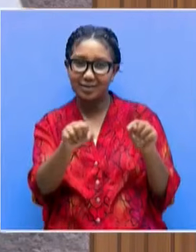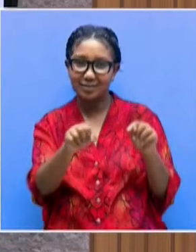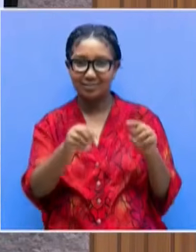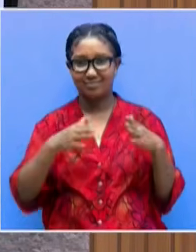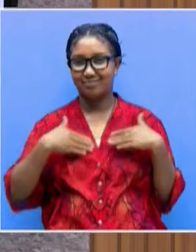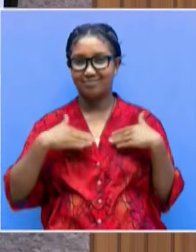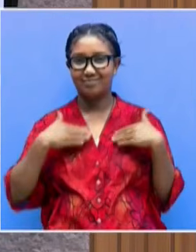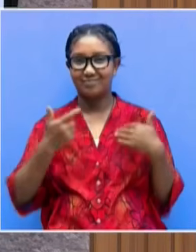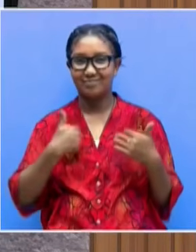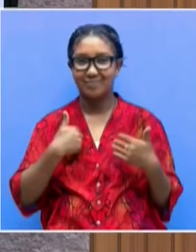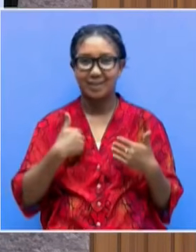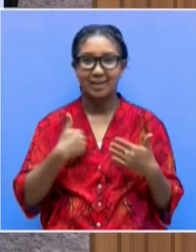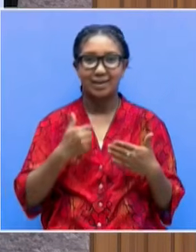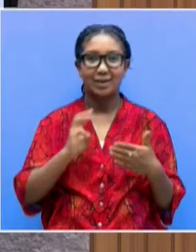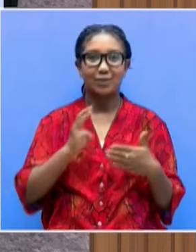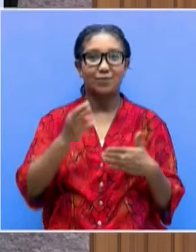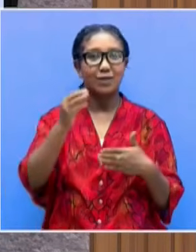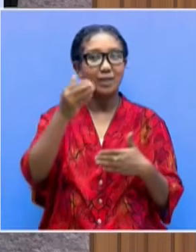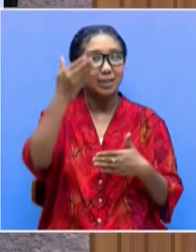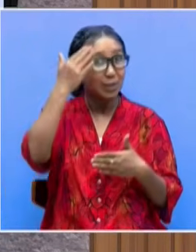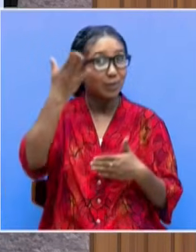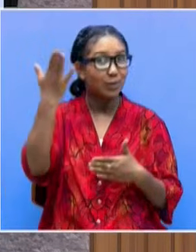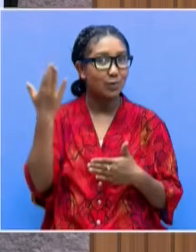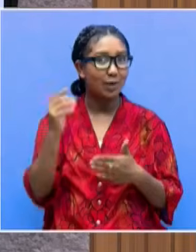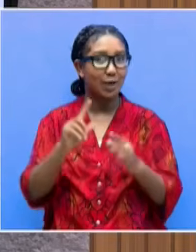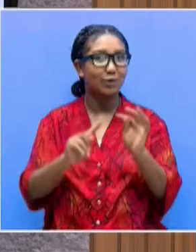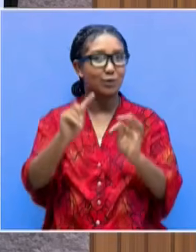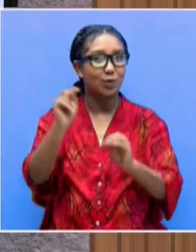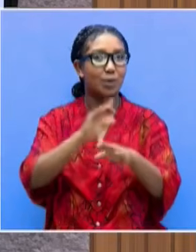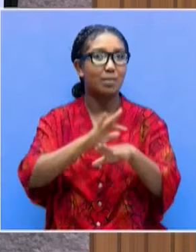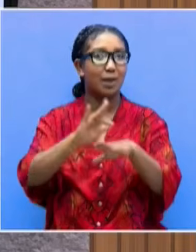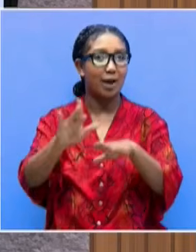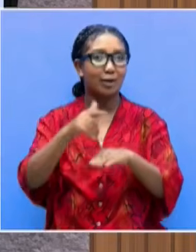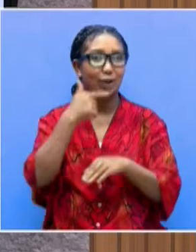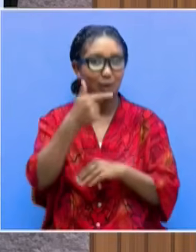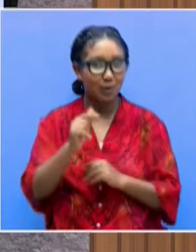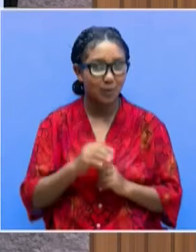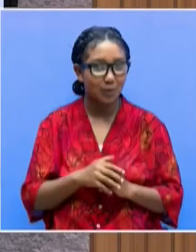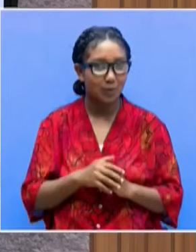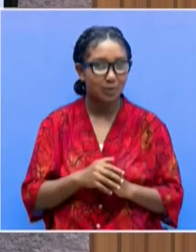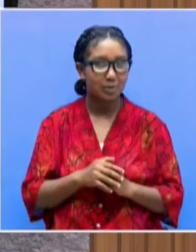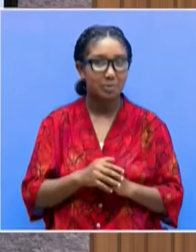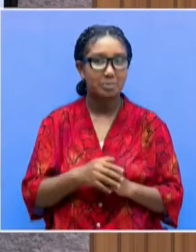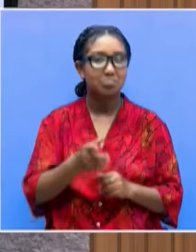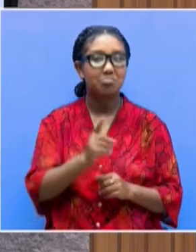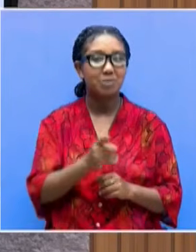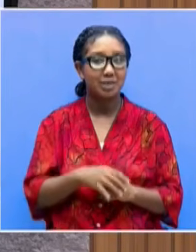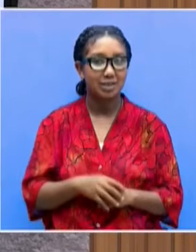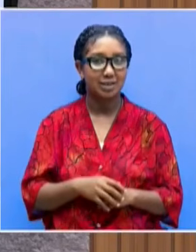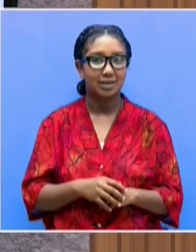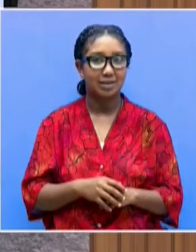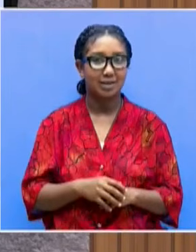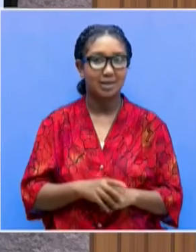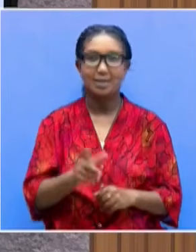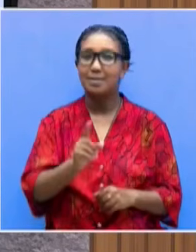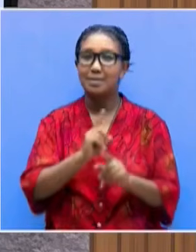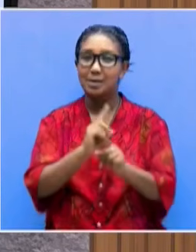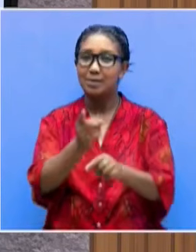by the way. Look, if we knew the story, we blank tell you. What do you do for that? What do you